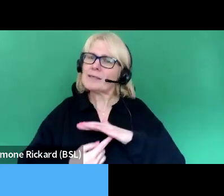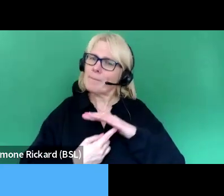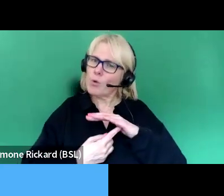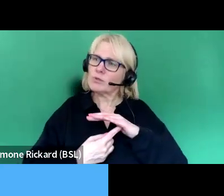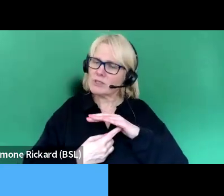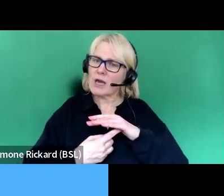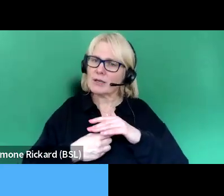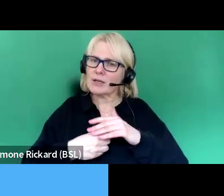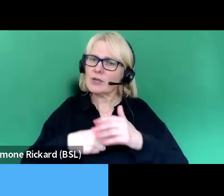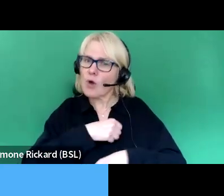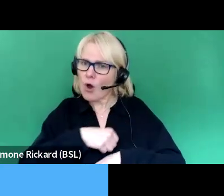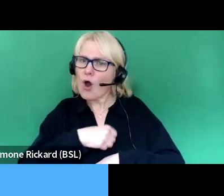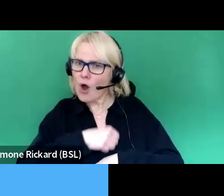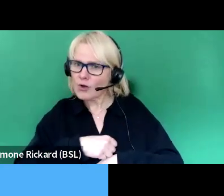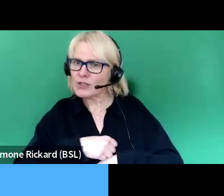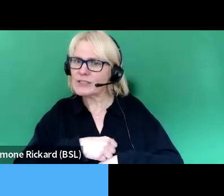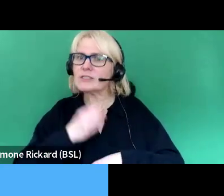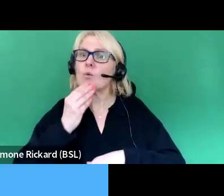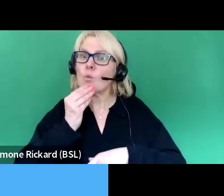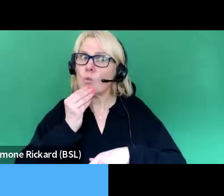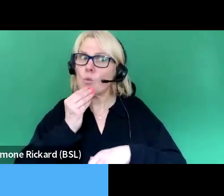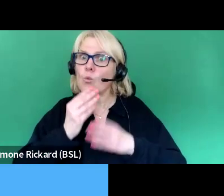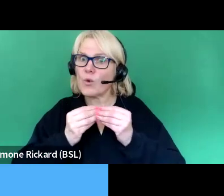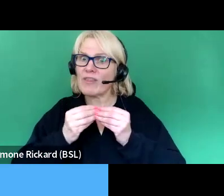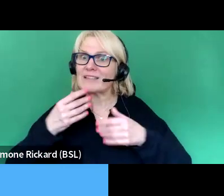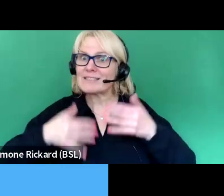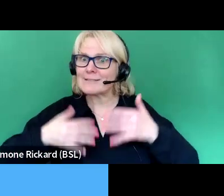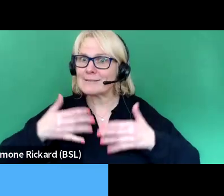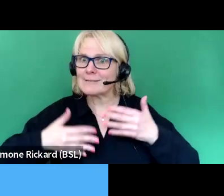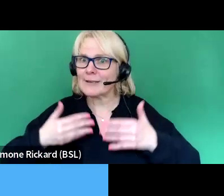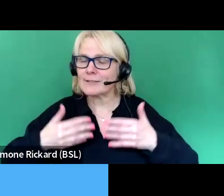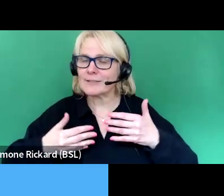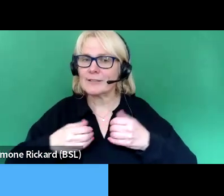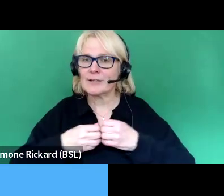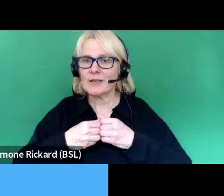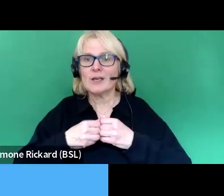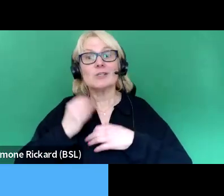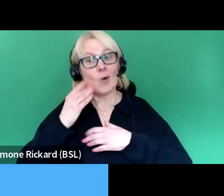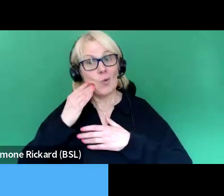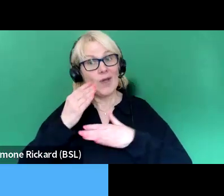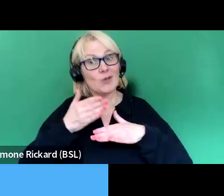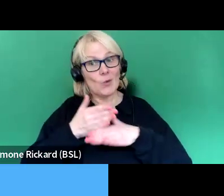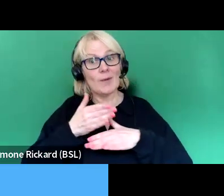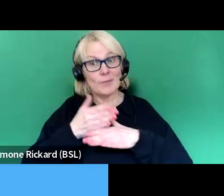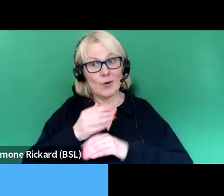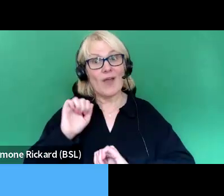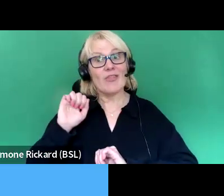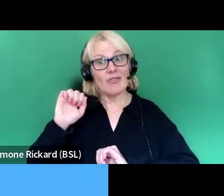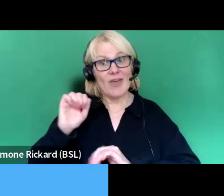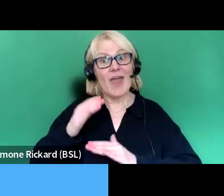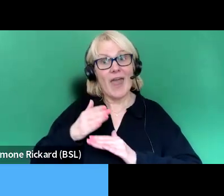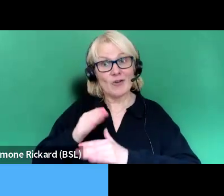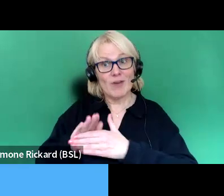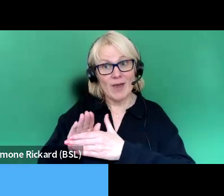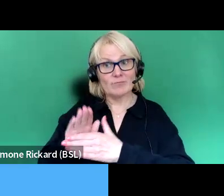with your statistics, that you know your data, that when you employ someone, that their career progression